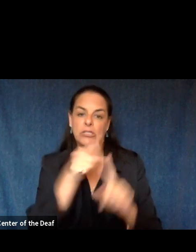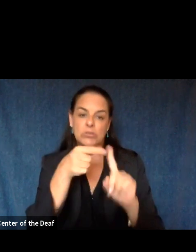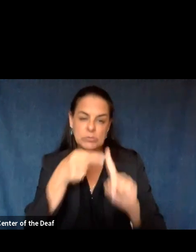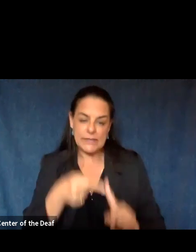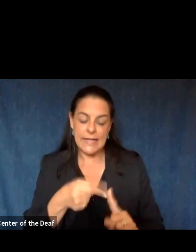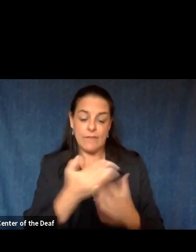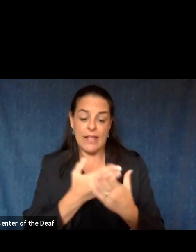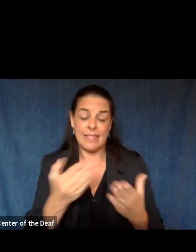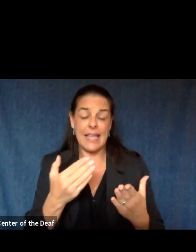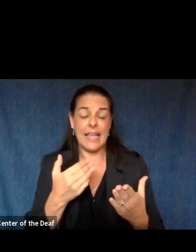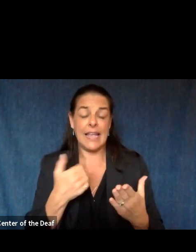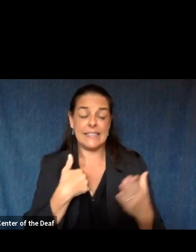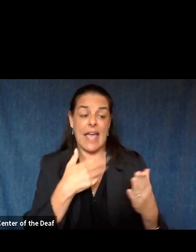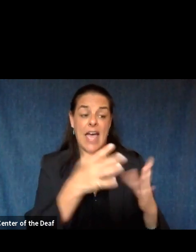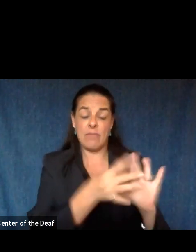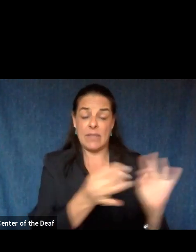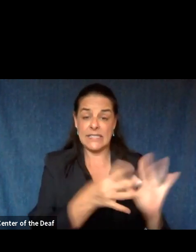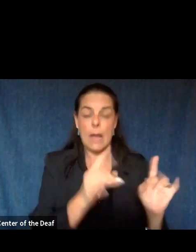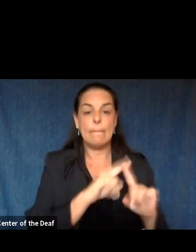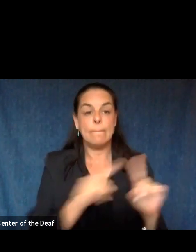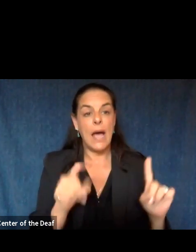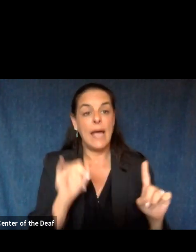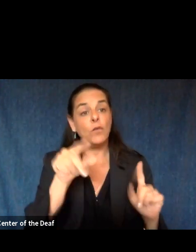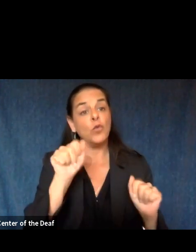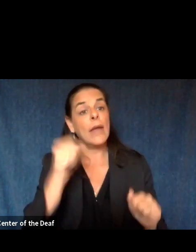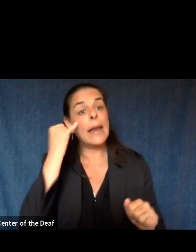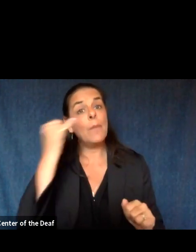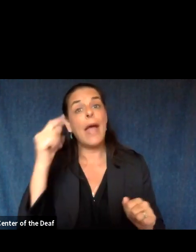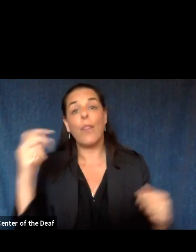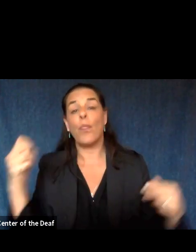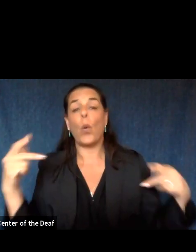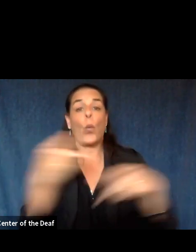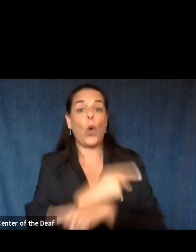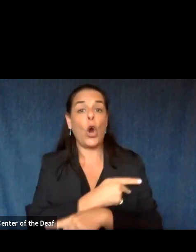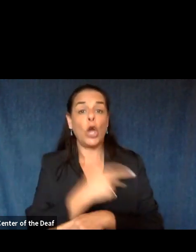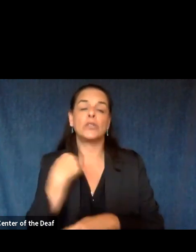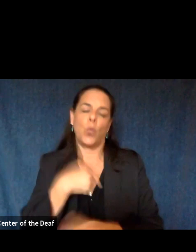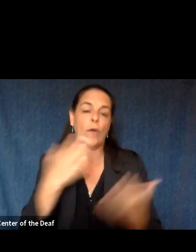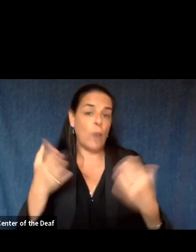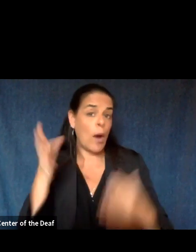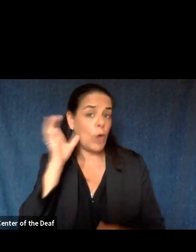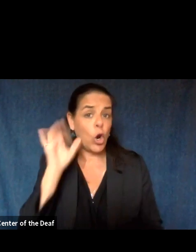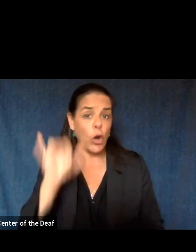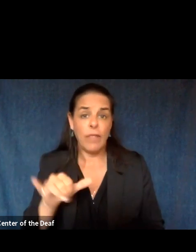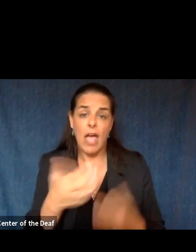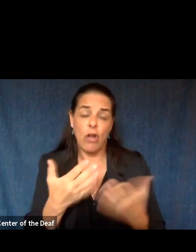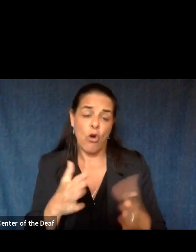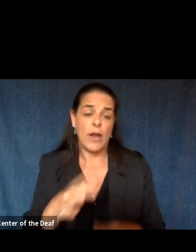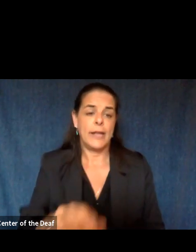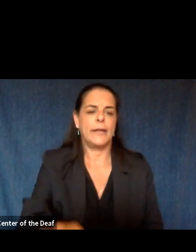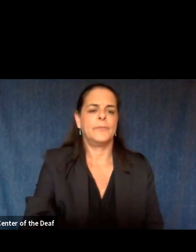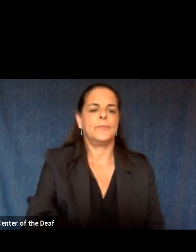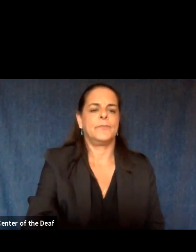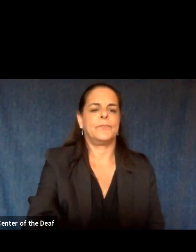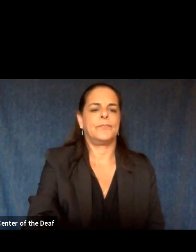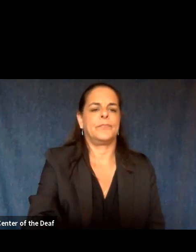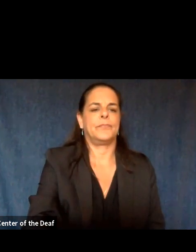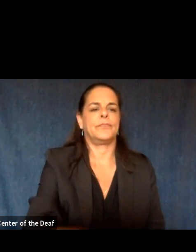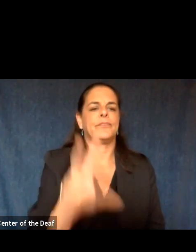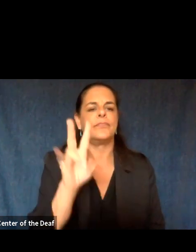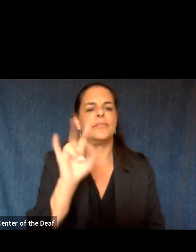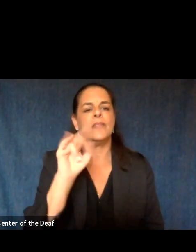that have been said, but if you can imagine the worst, we've probably heard it. From Vincent with the Sentinel,